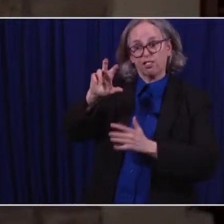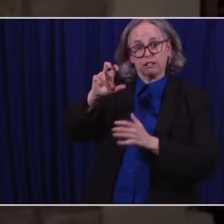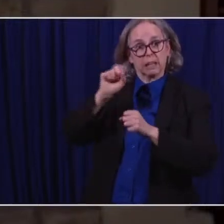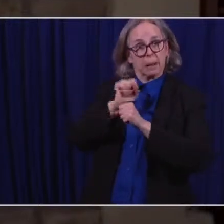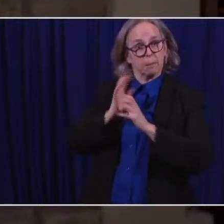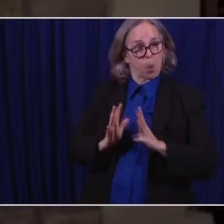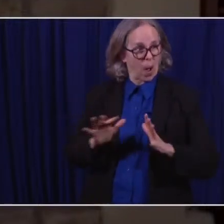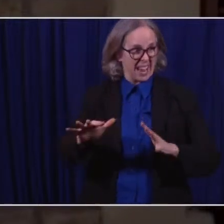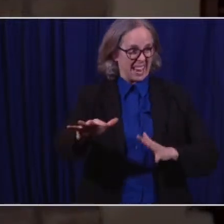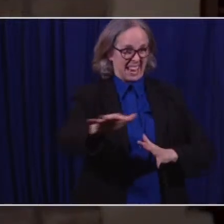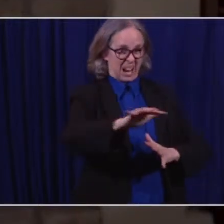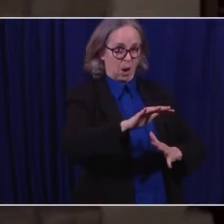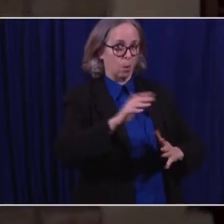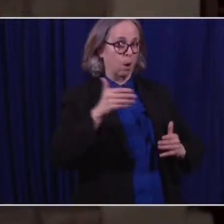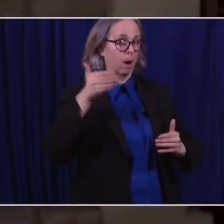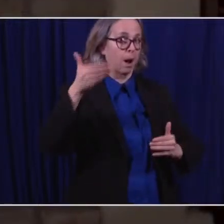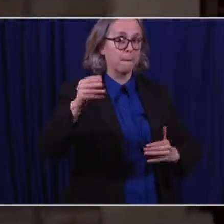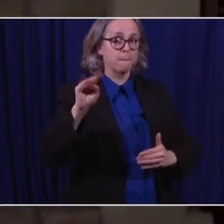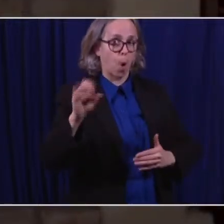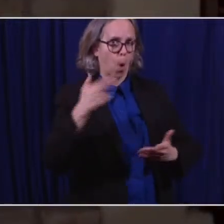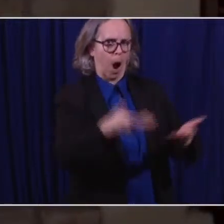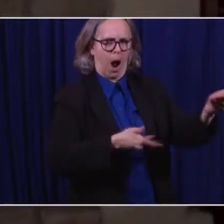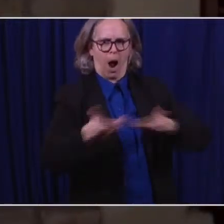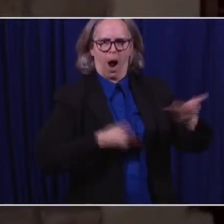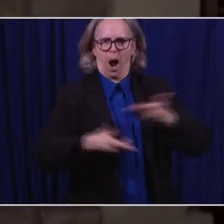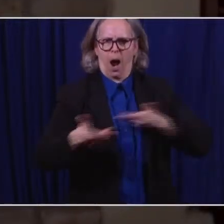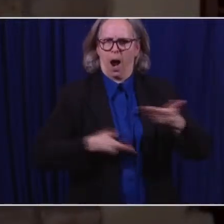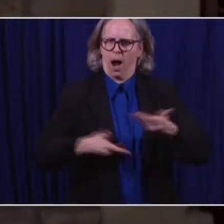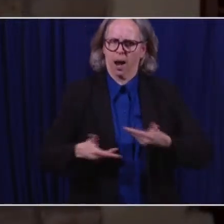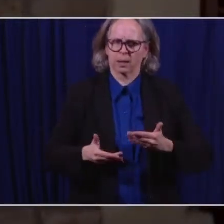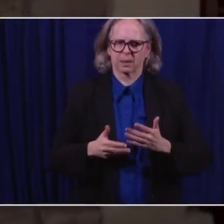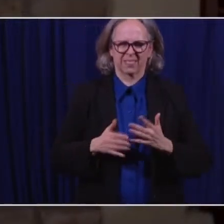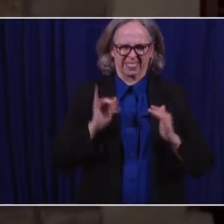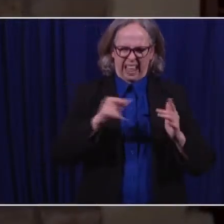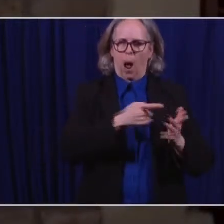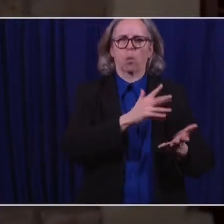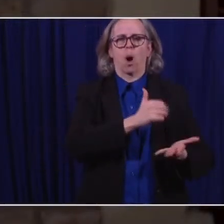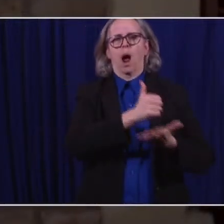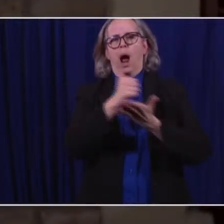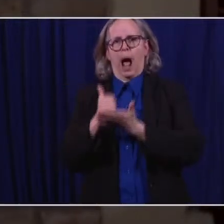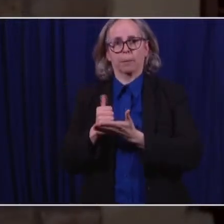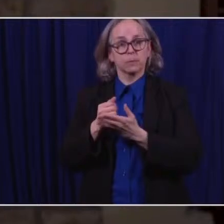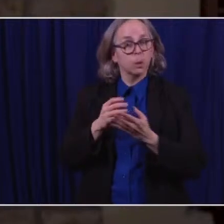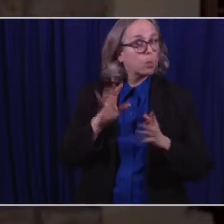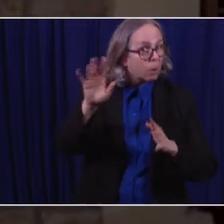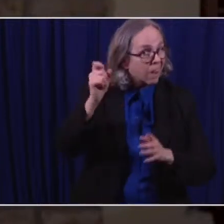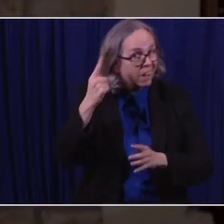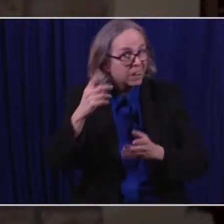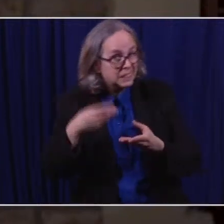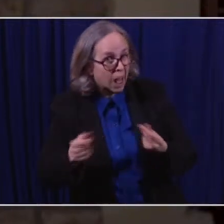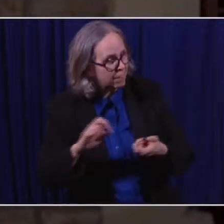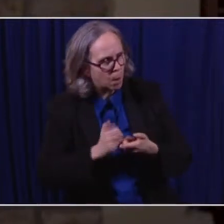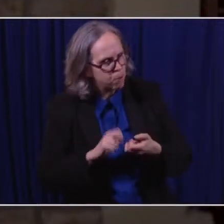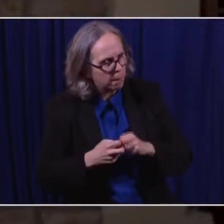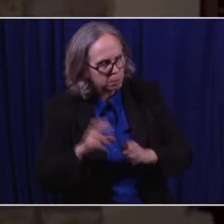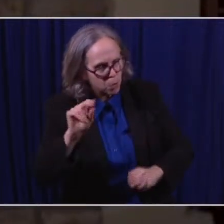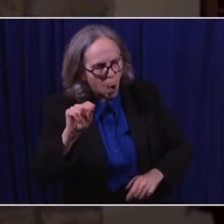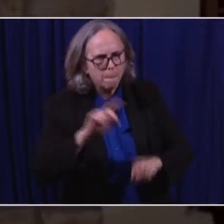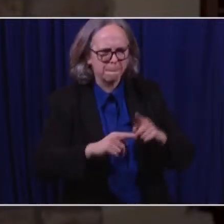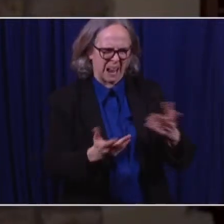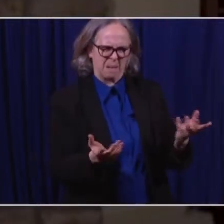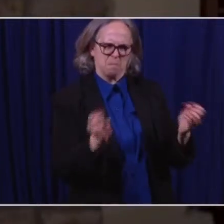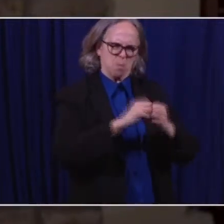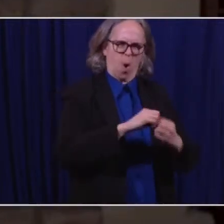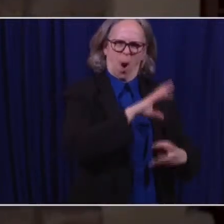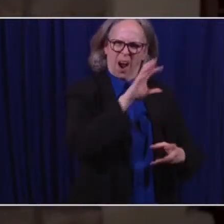on. But again, that doesn't solve the problem. It's not a question, as you know, under the federal law and